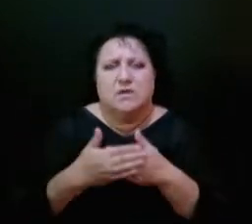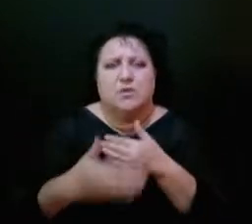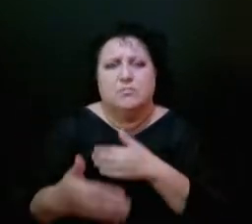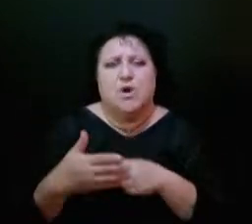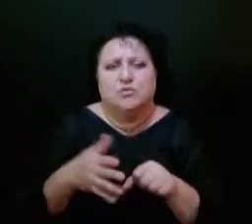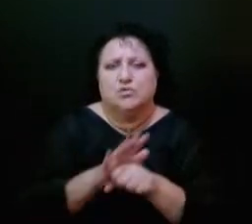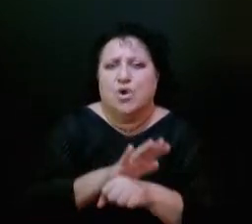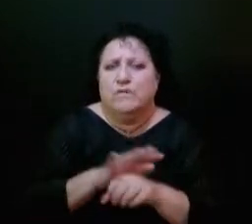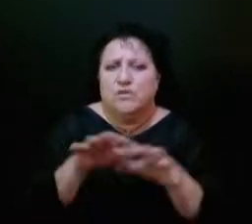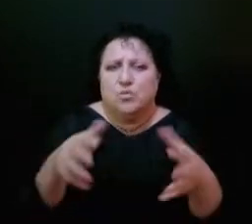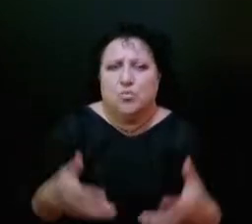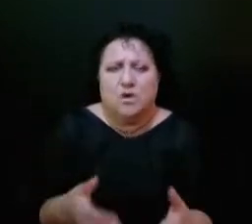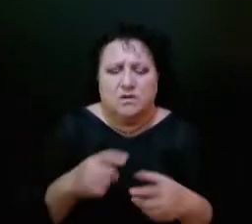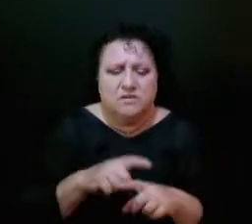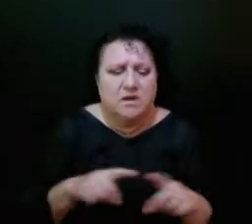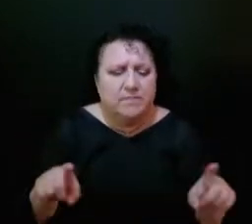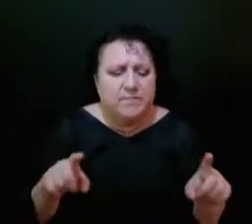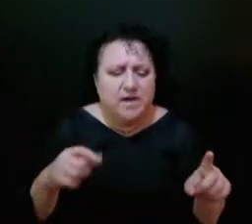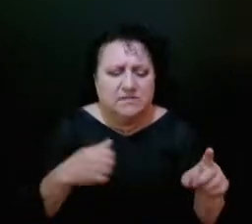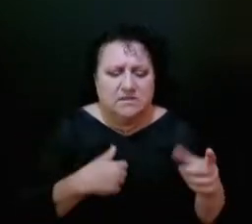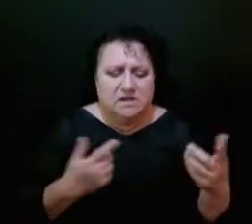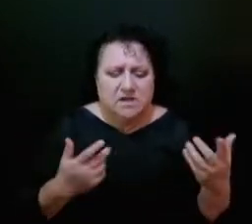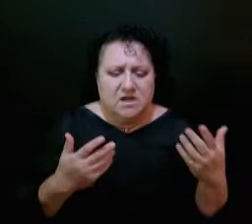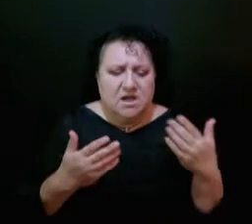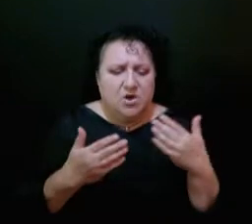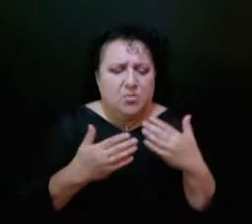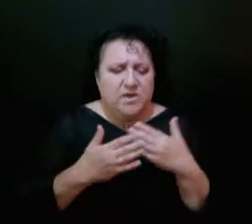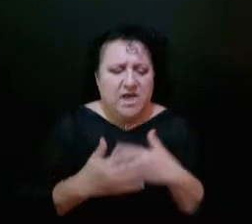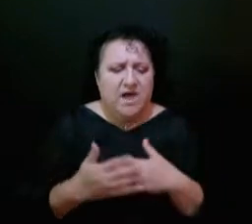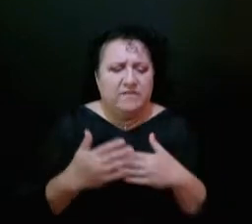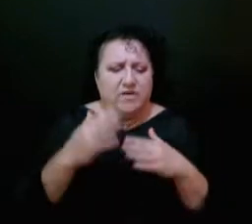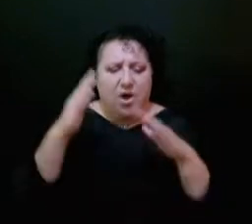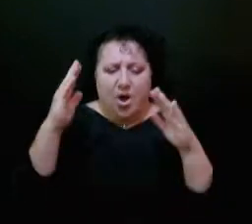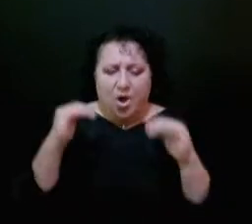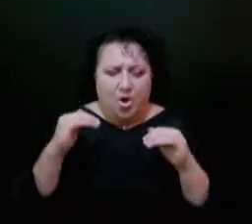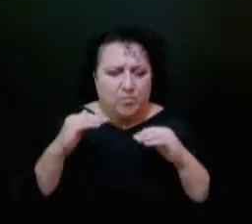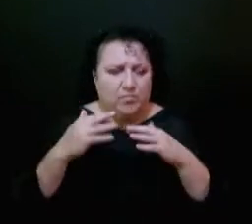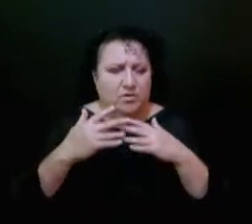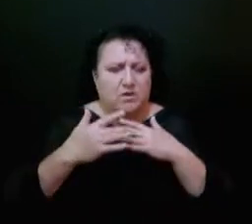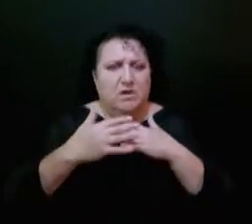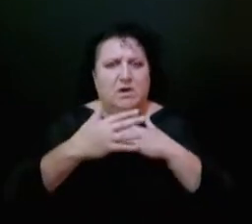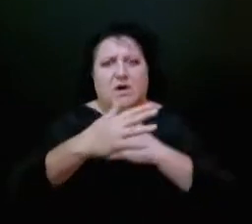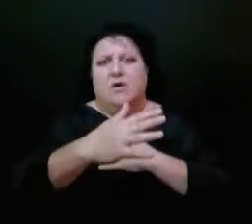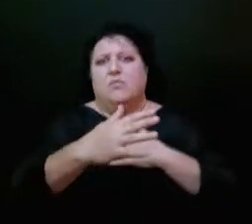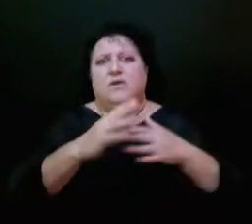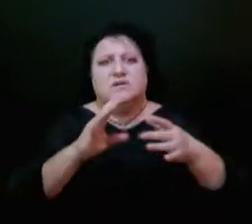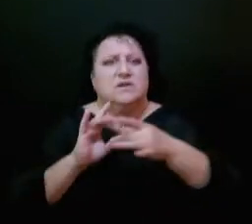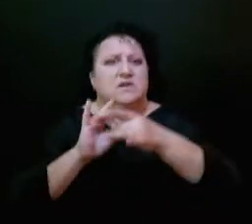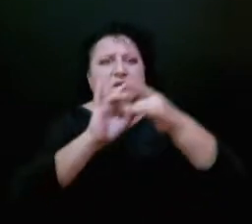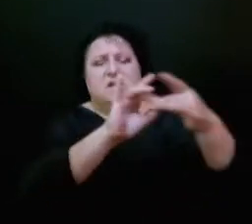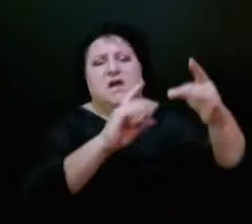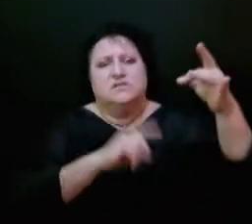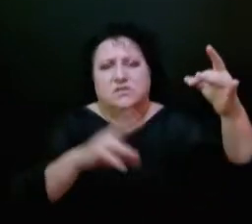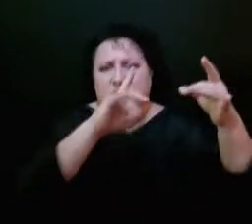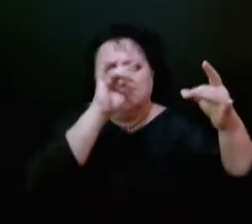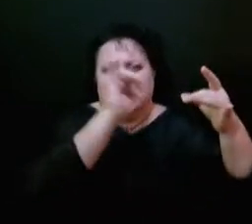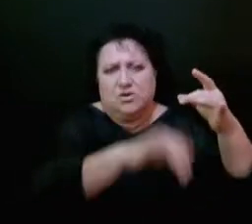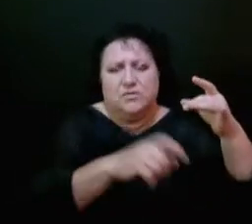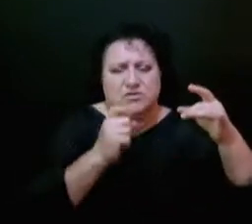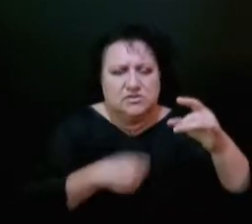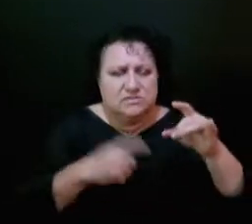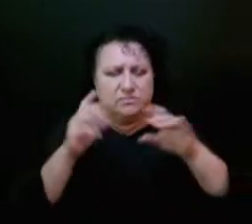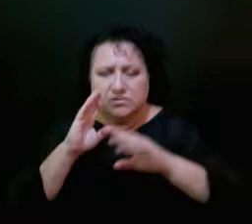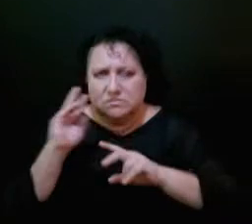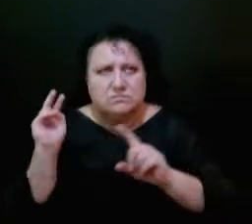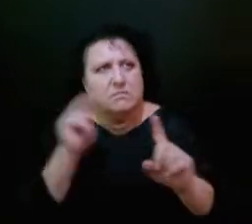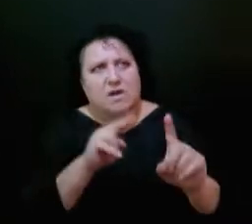hope to an eternity full of actualized hope. We just have to keep a focused perspective. We can